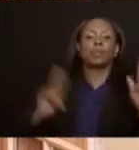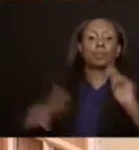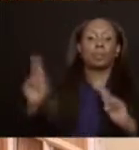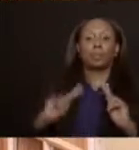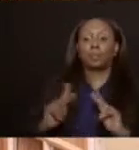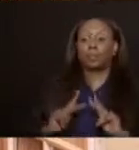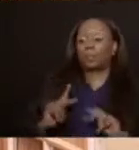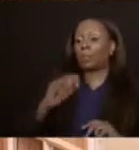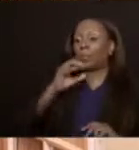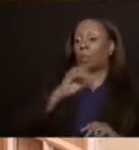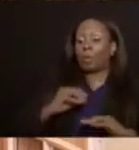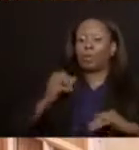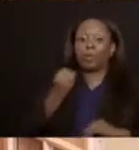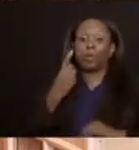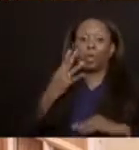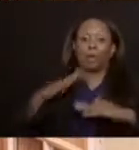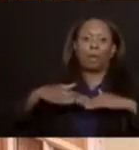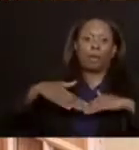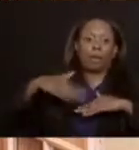over.